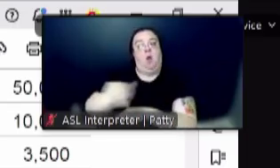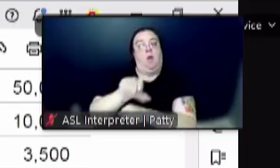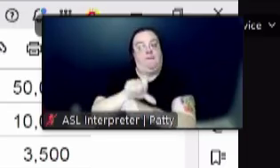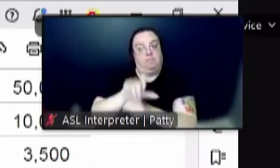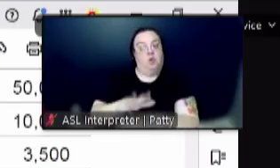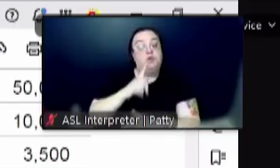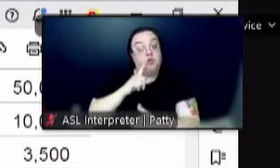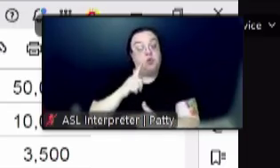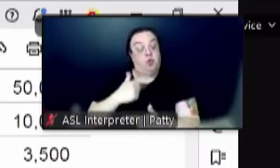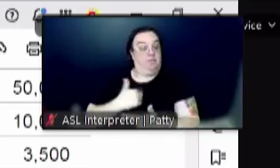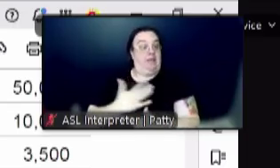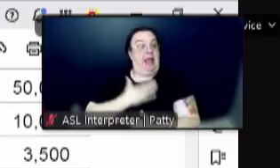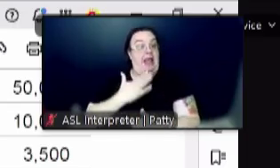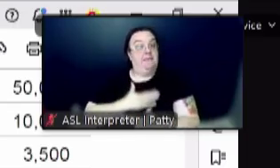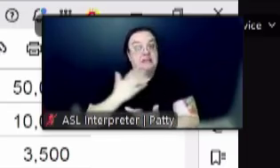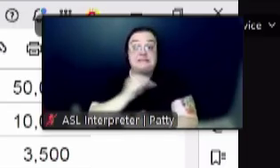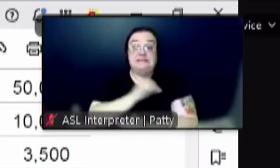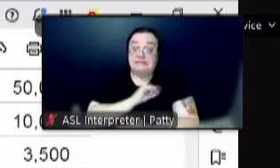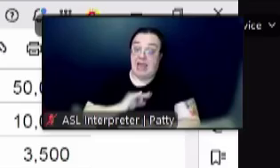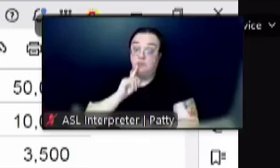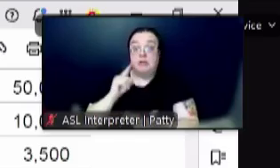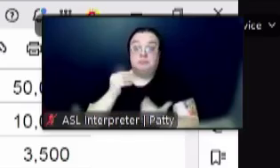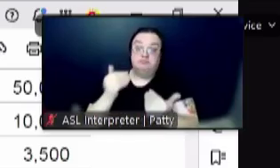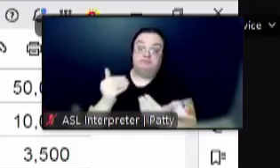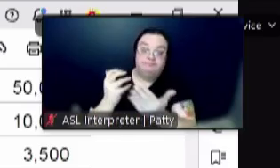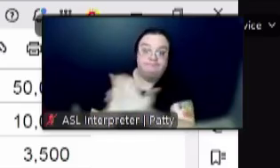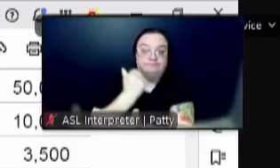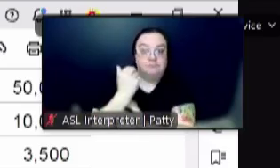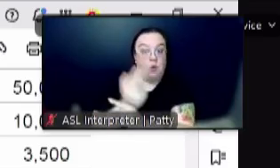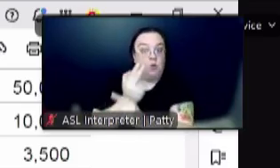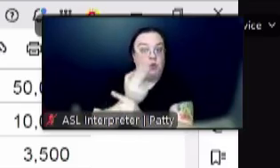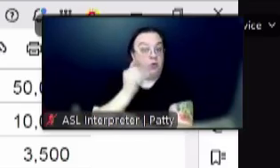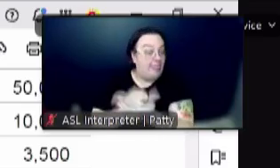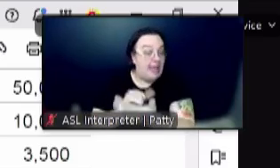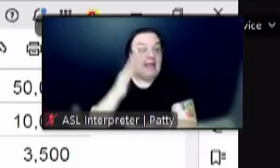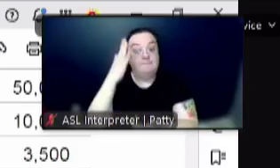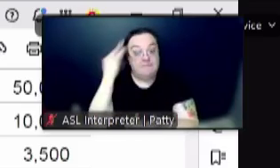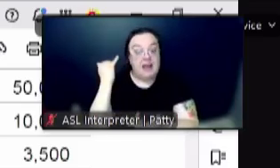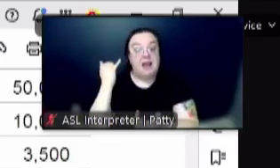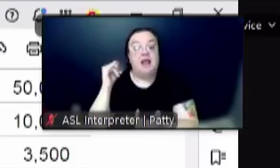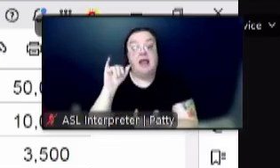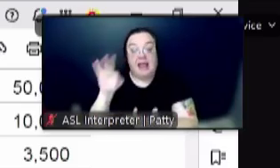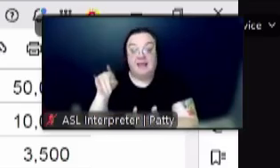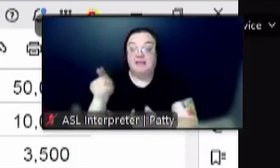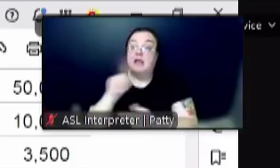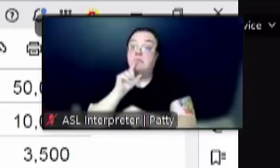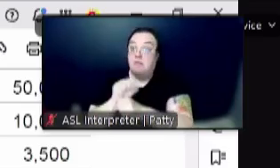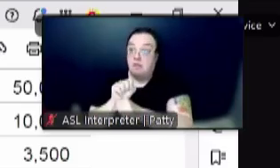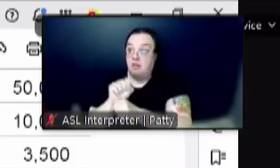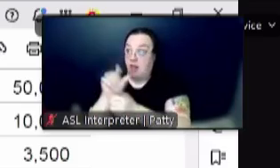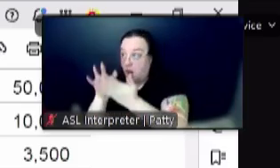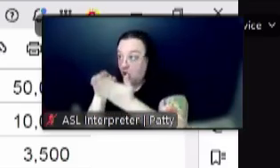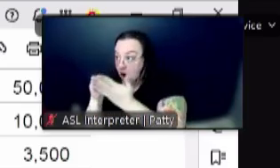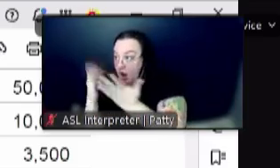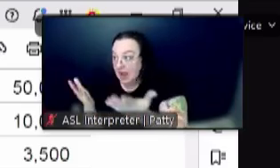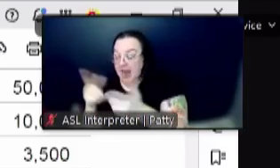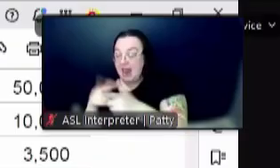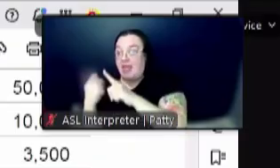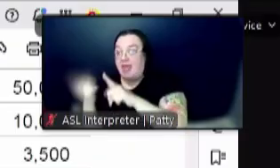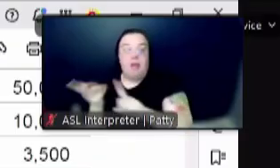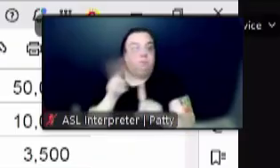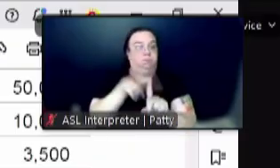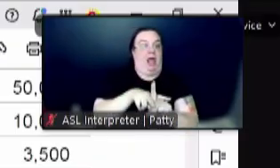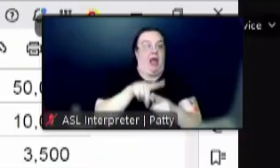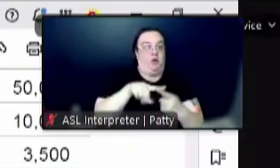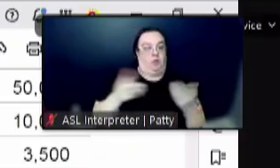that staff are taking advantage of it because, you know, they get to apply what they learn here, which overall makes the